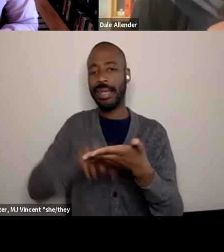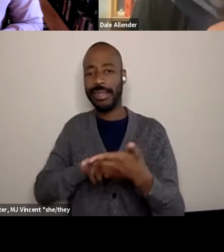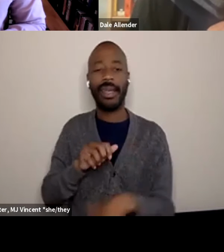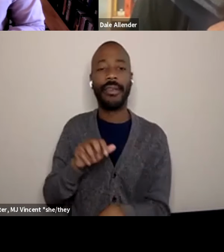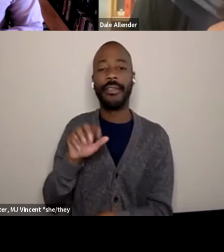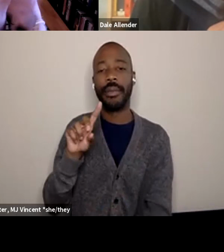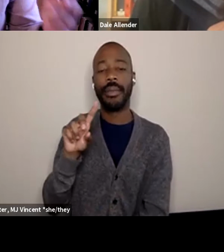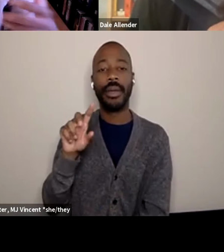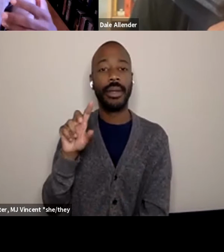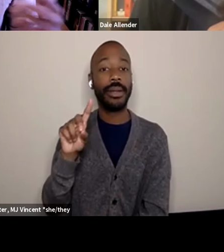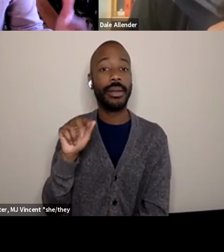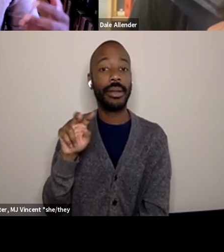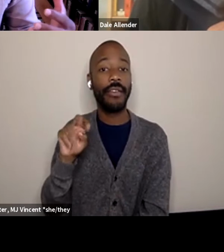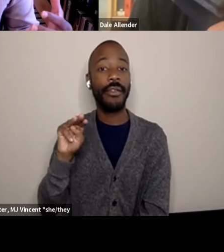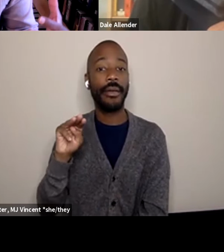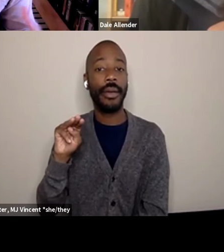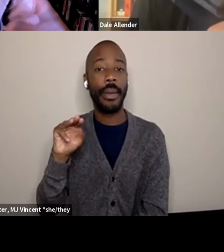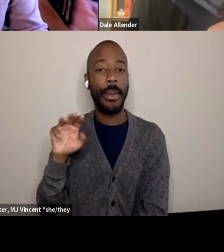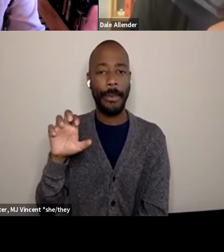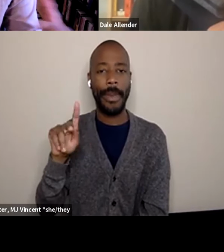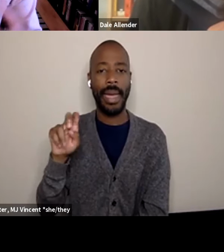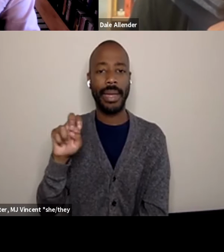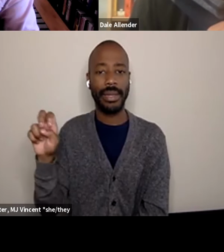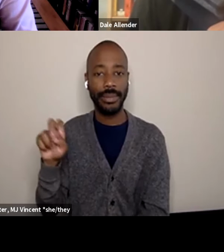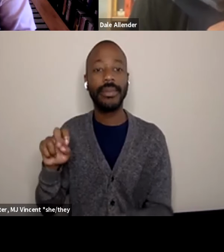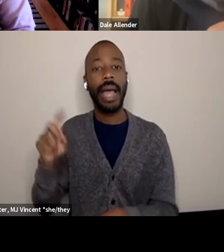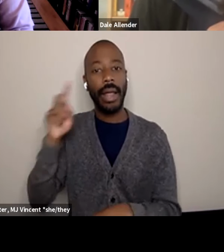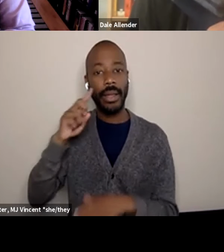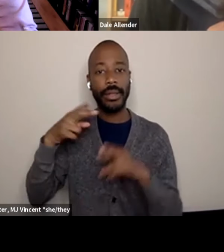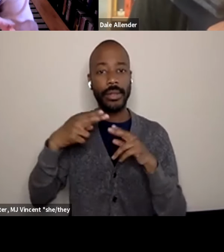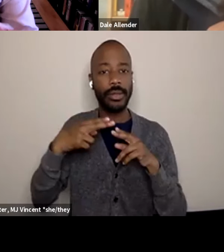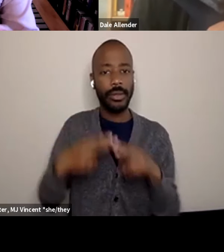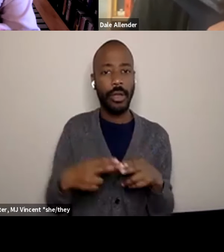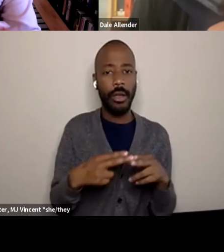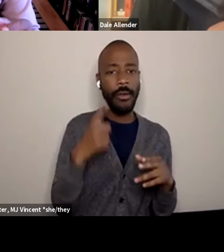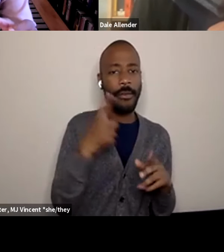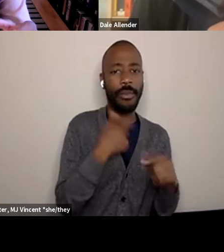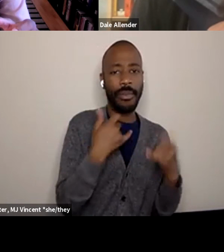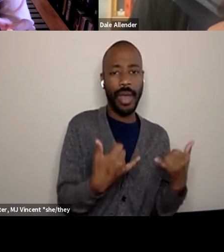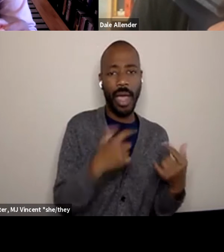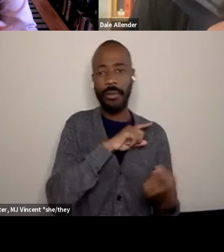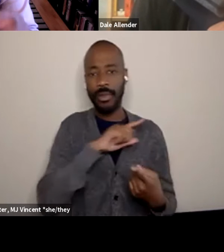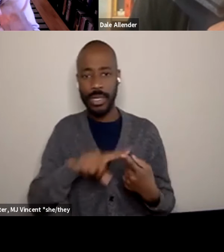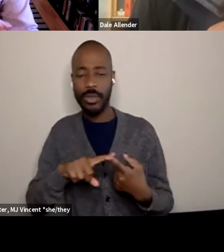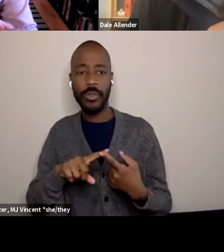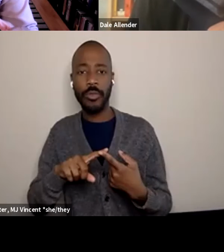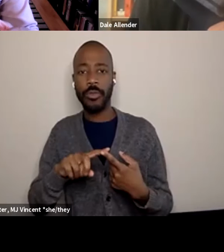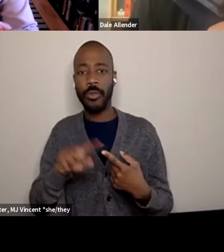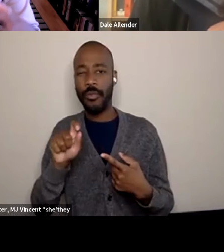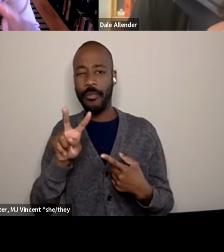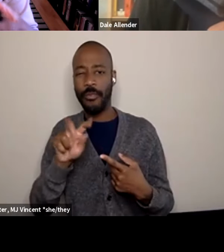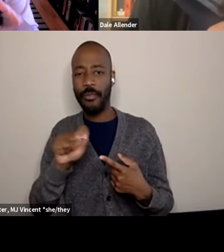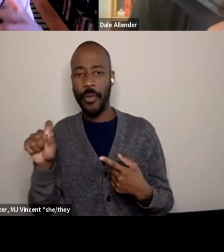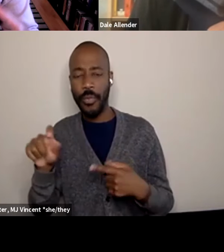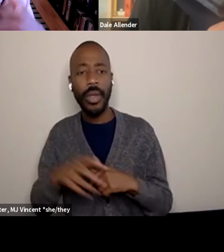article, I'm sorry, I'm forgetting the year, I think it's 1992, it's called From Noun to Verb. But he's writing about fugitivity.